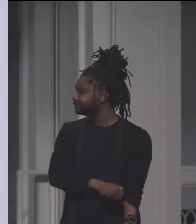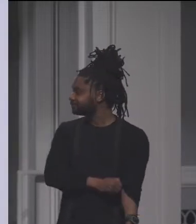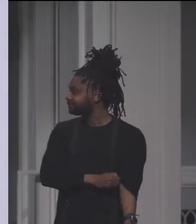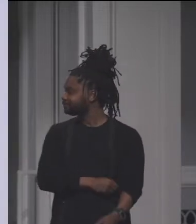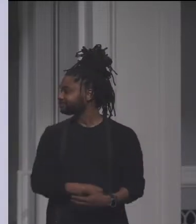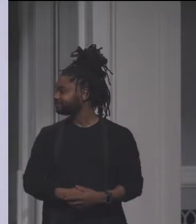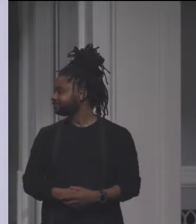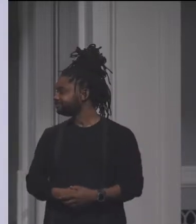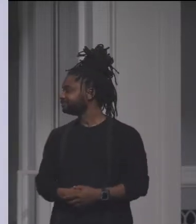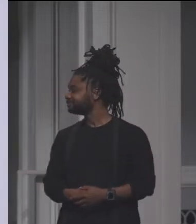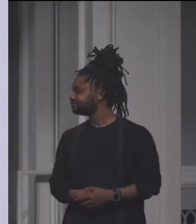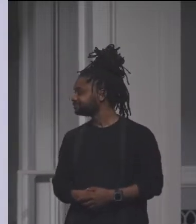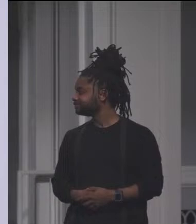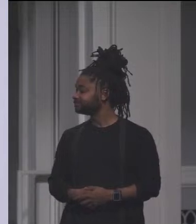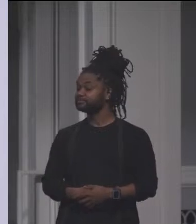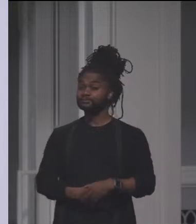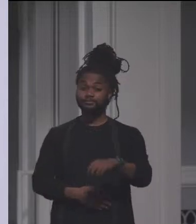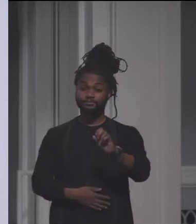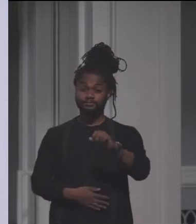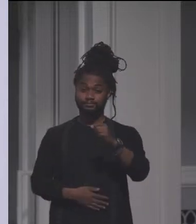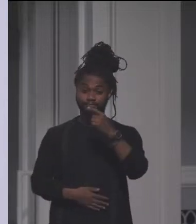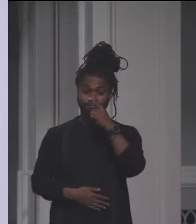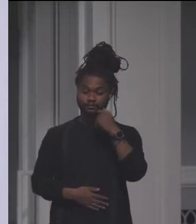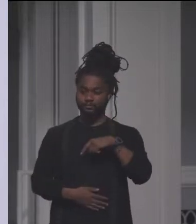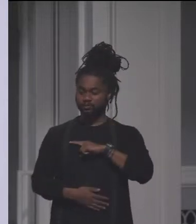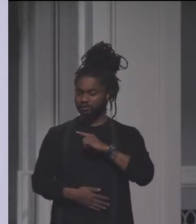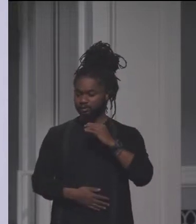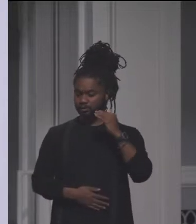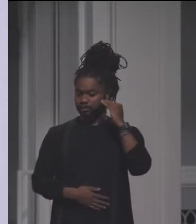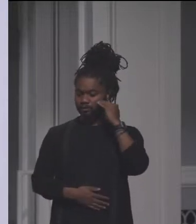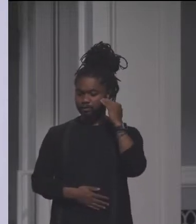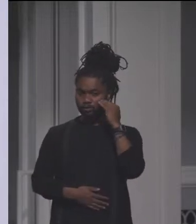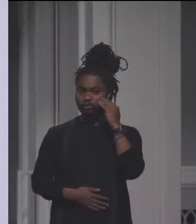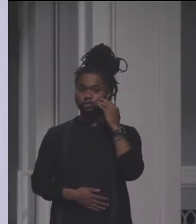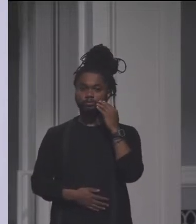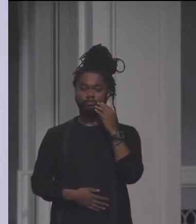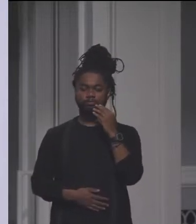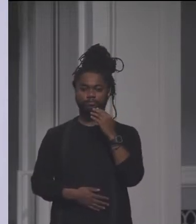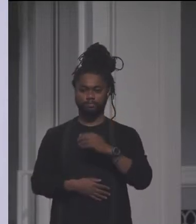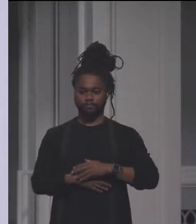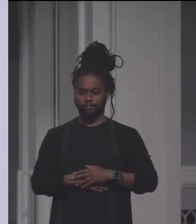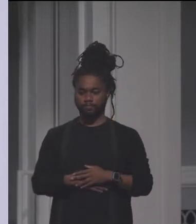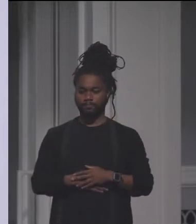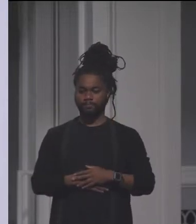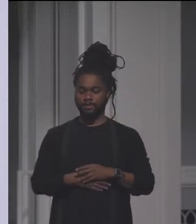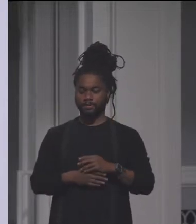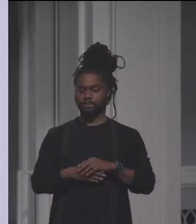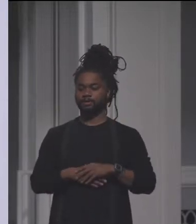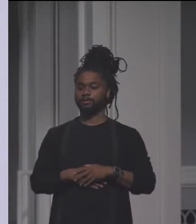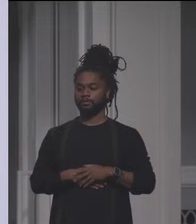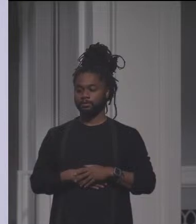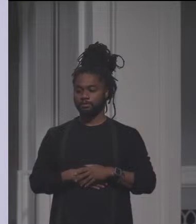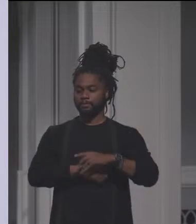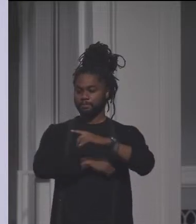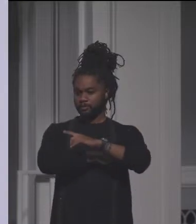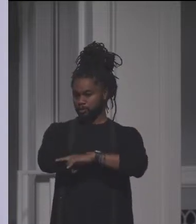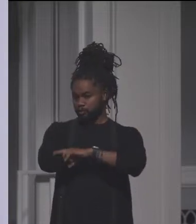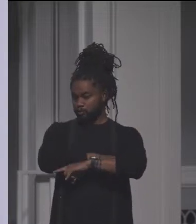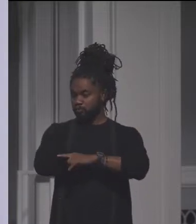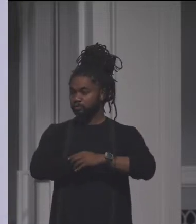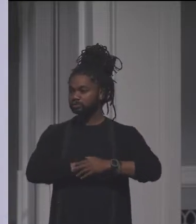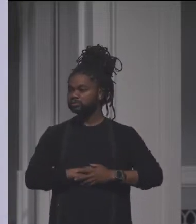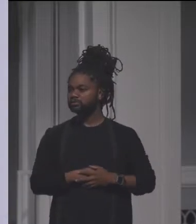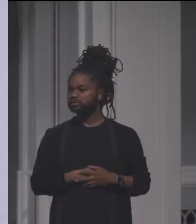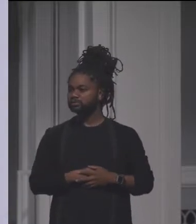Yeah, I mean, because what we know is that law codes, we know the penitentials, we don't